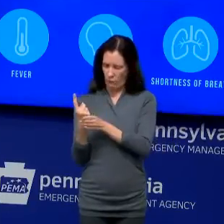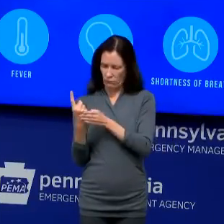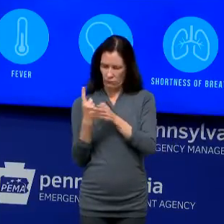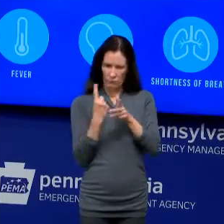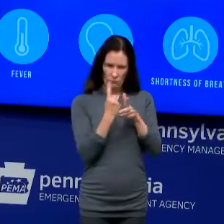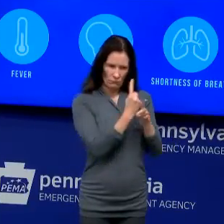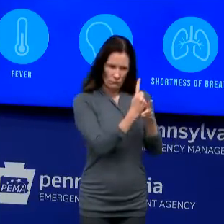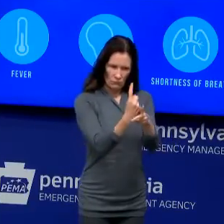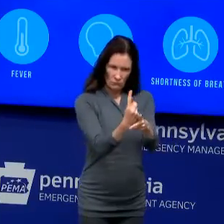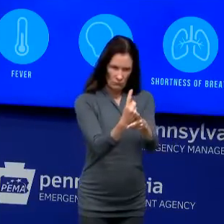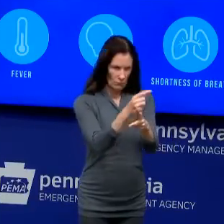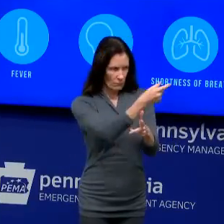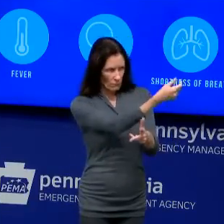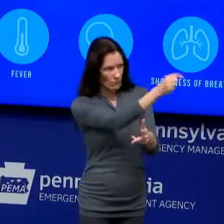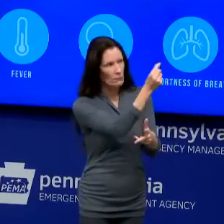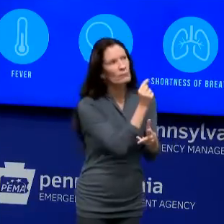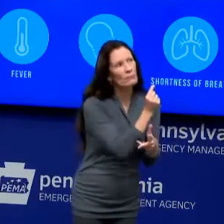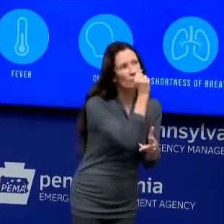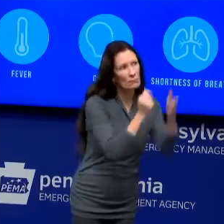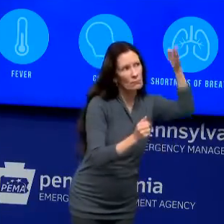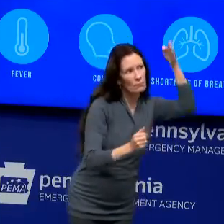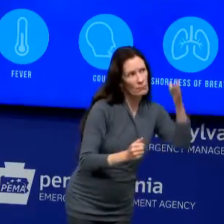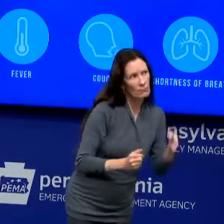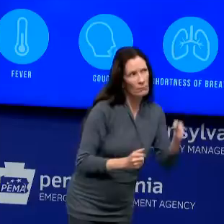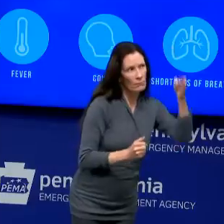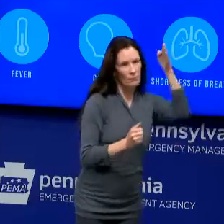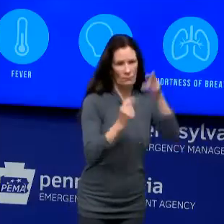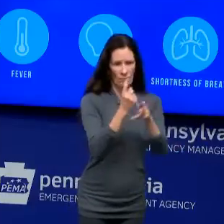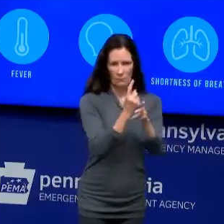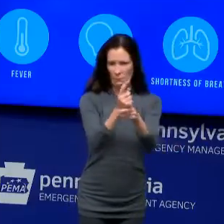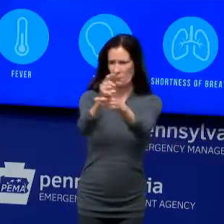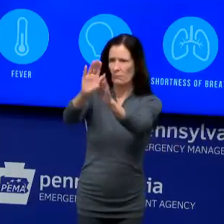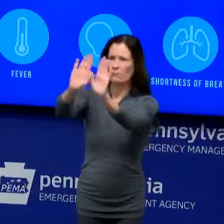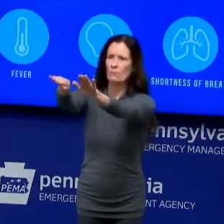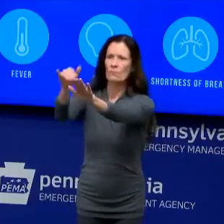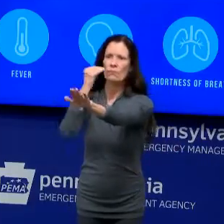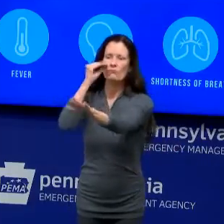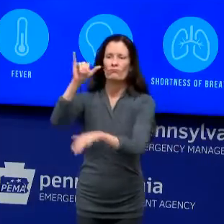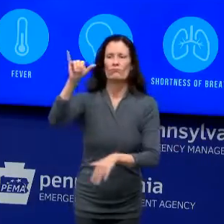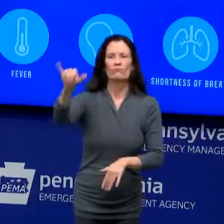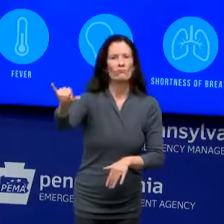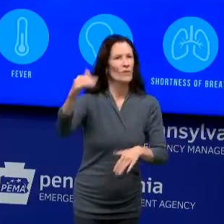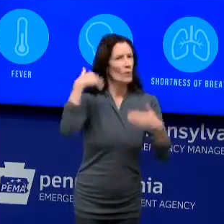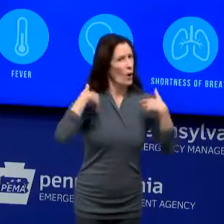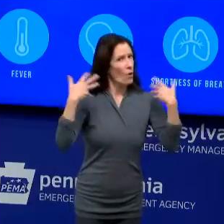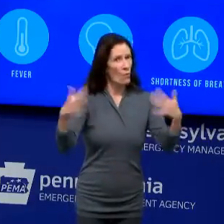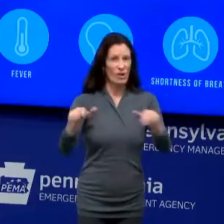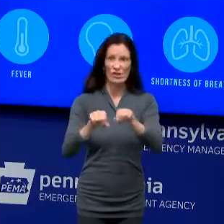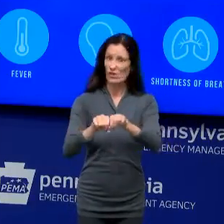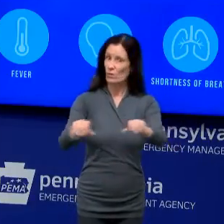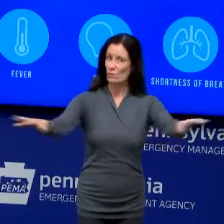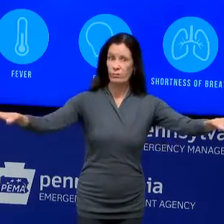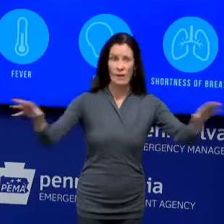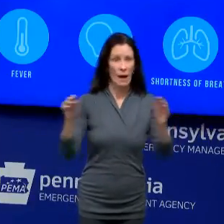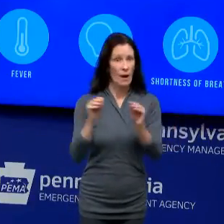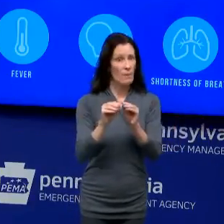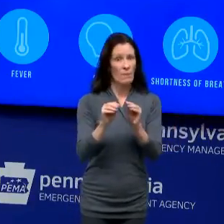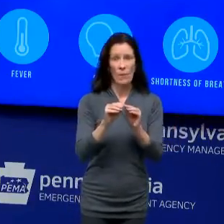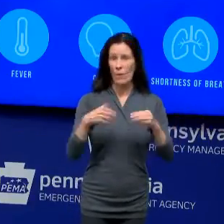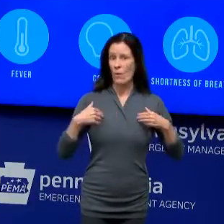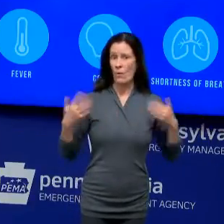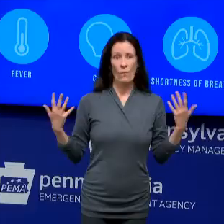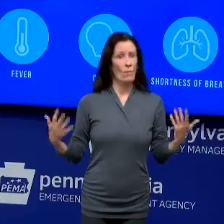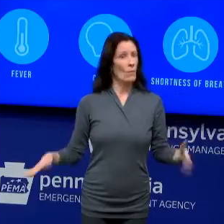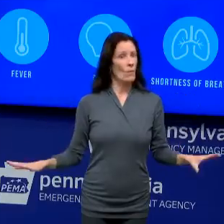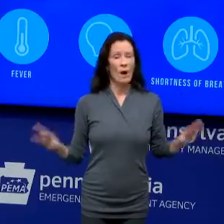COVID-19. Drive-through testing has been successful in many parts of the country and right here in Pennsylvania,